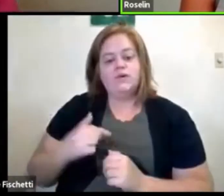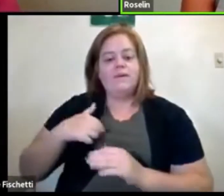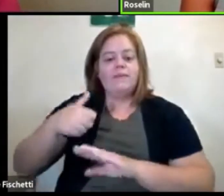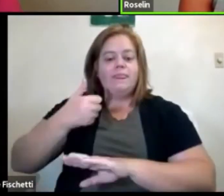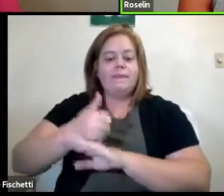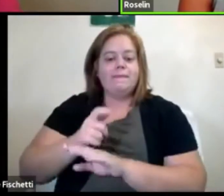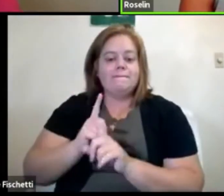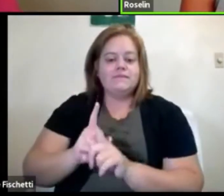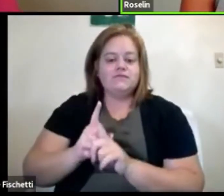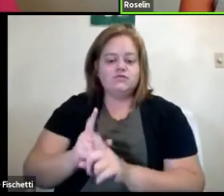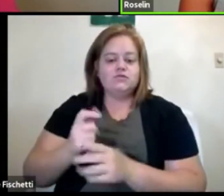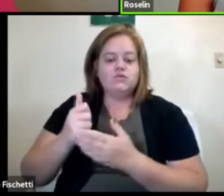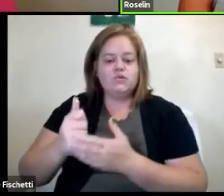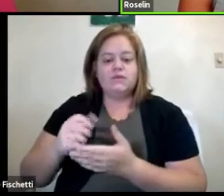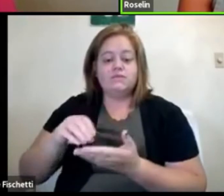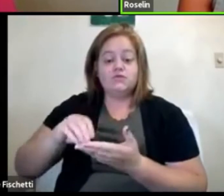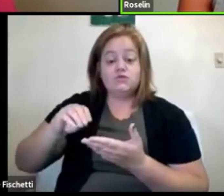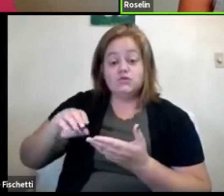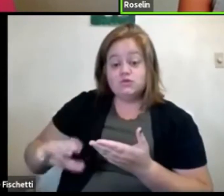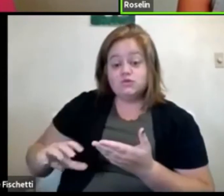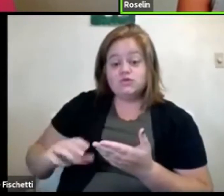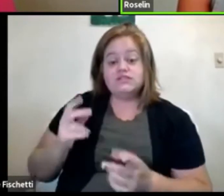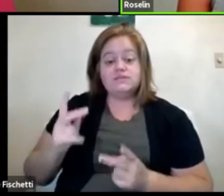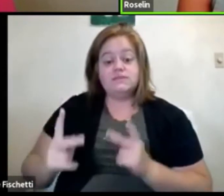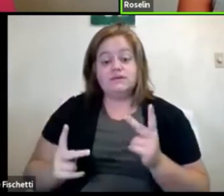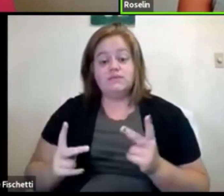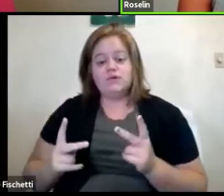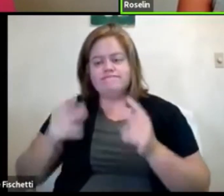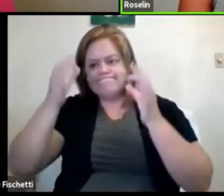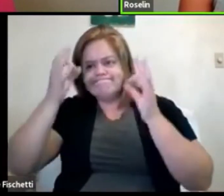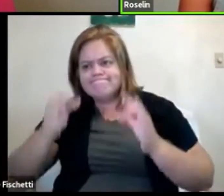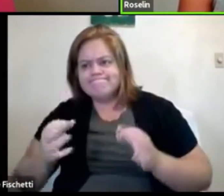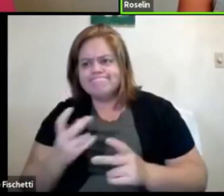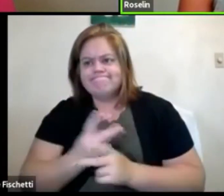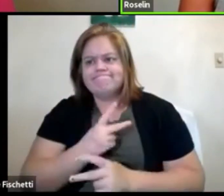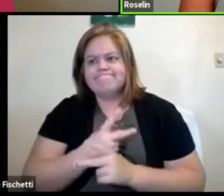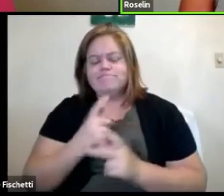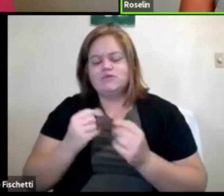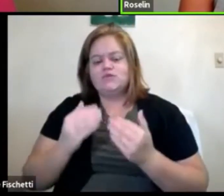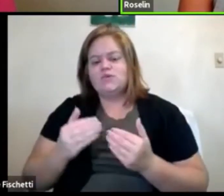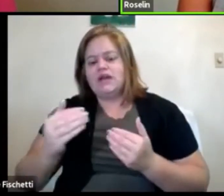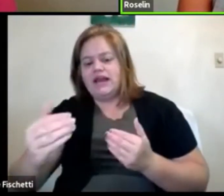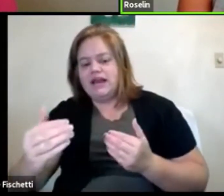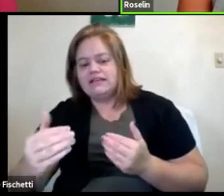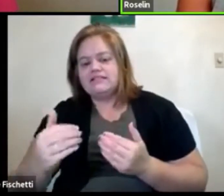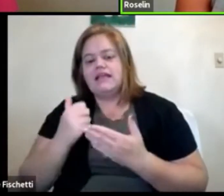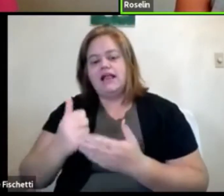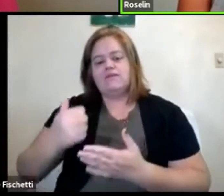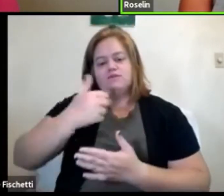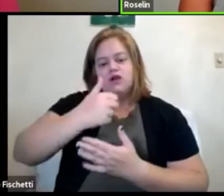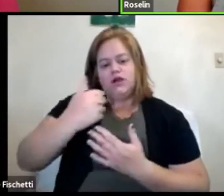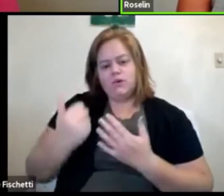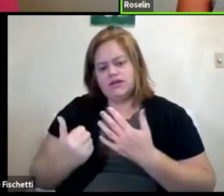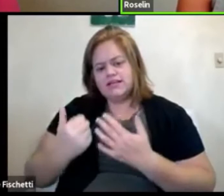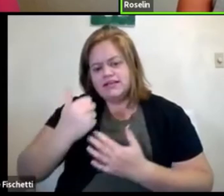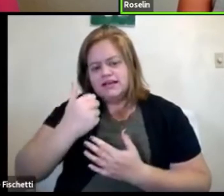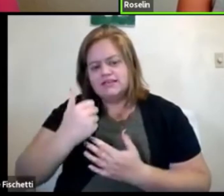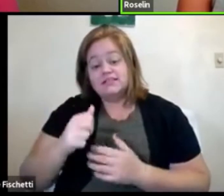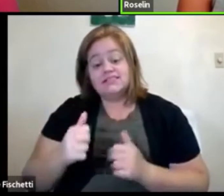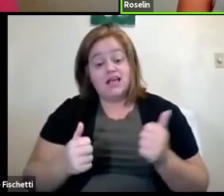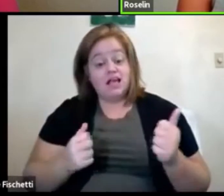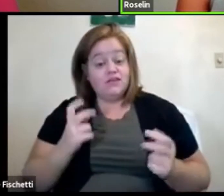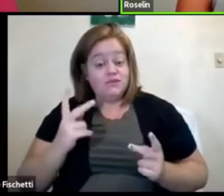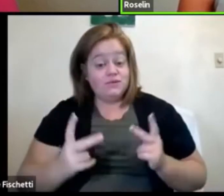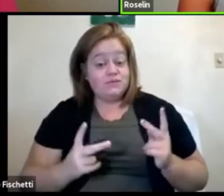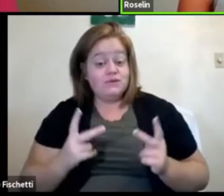helping students, helping people figure out what they want to do next as a priority. Because other people took the